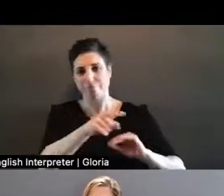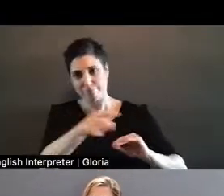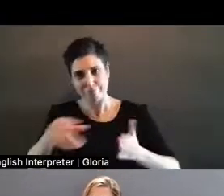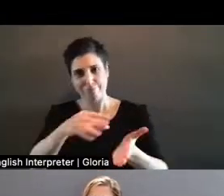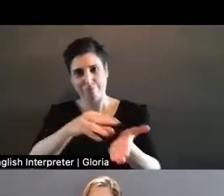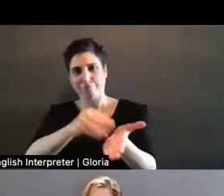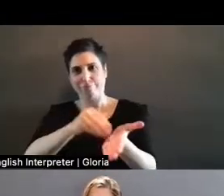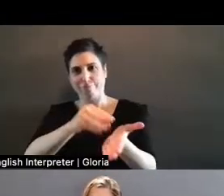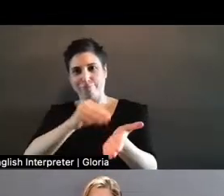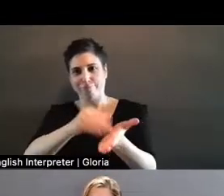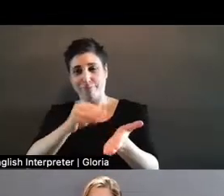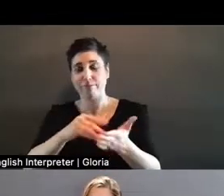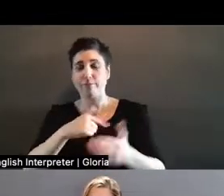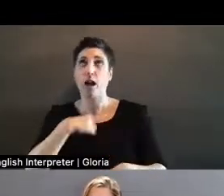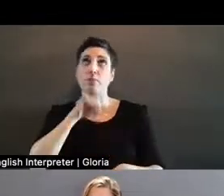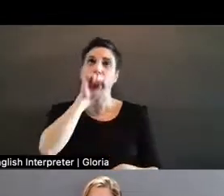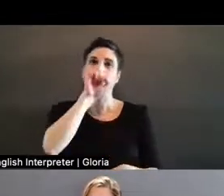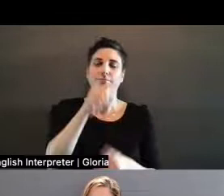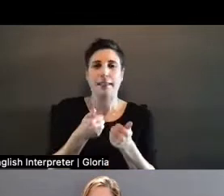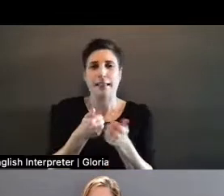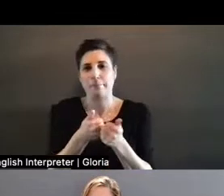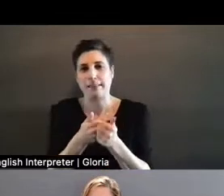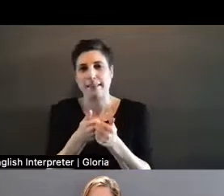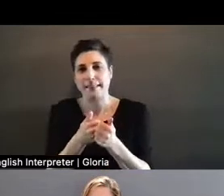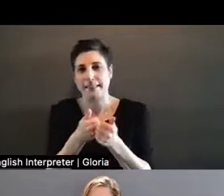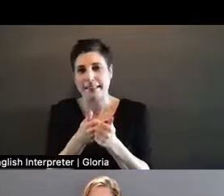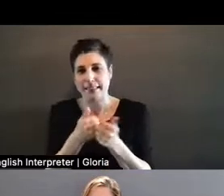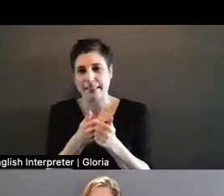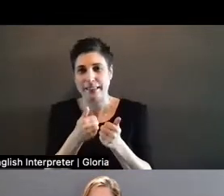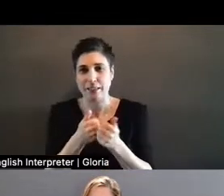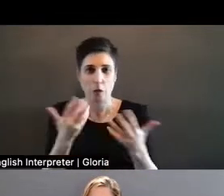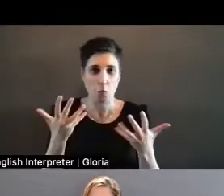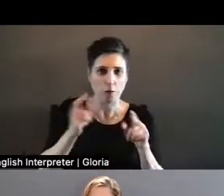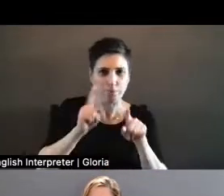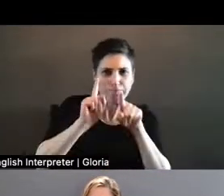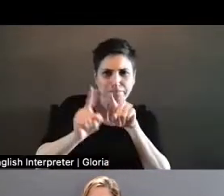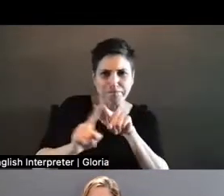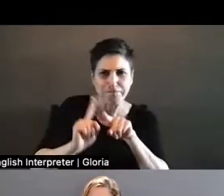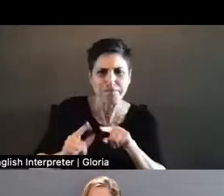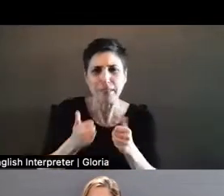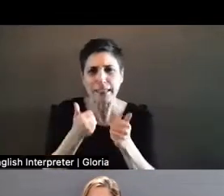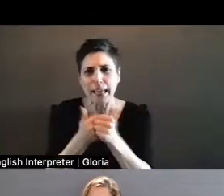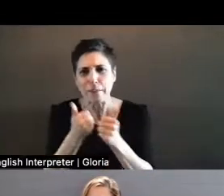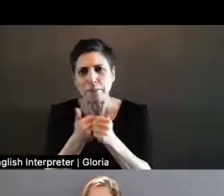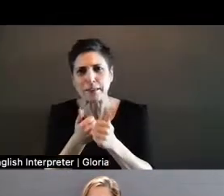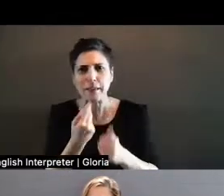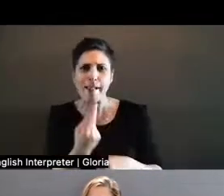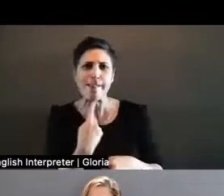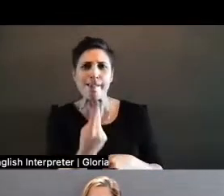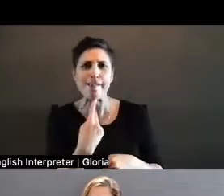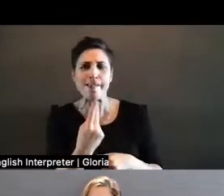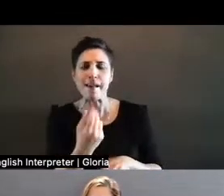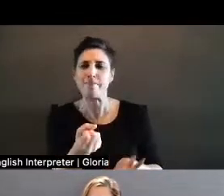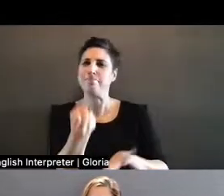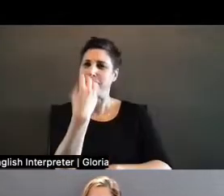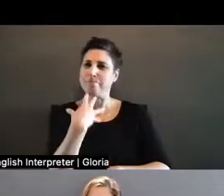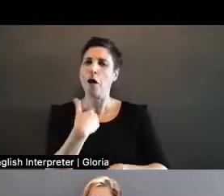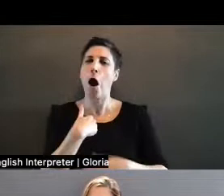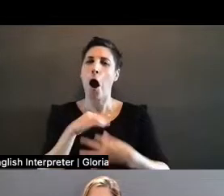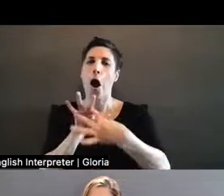I'm also a lover of games, so if anyone wants to play King's Cribbage, Scrabble, or a round of euchre later, I hope you'll let me know.